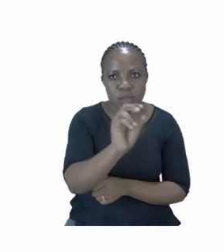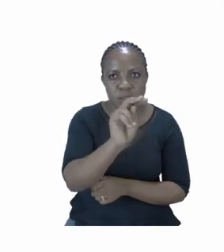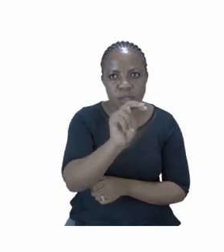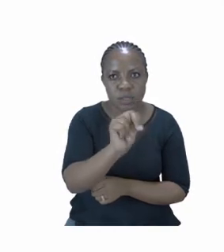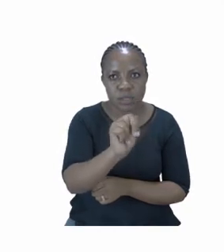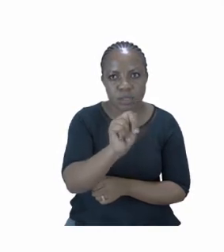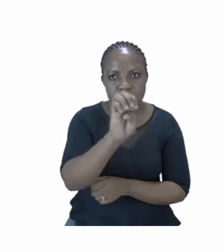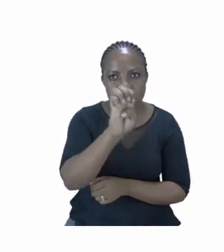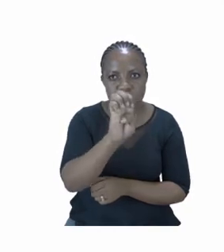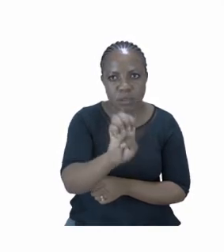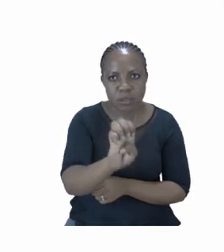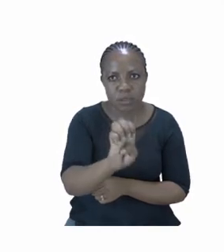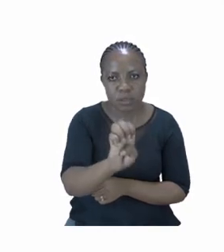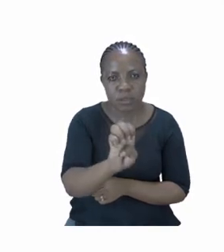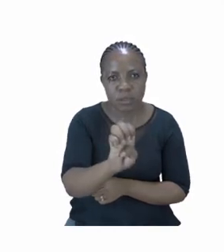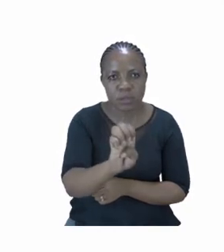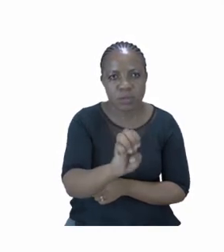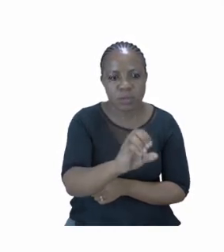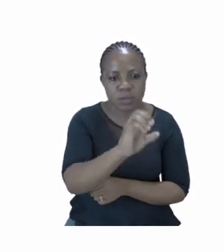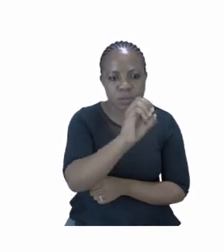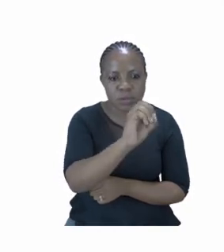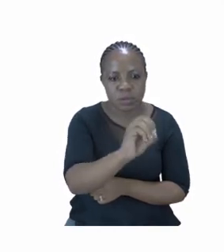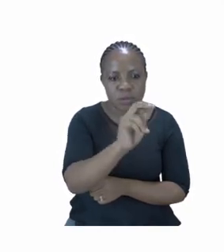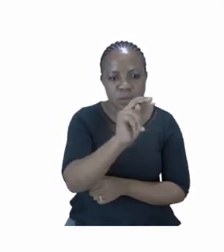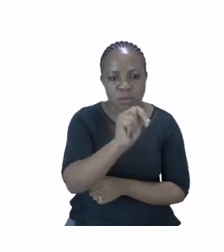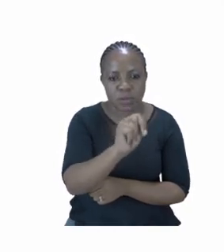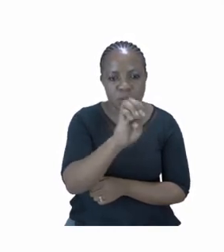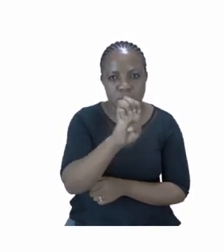Everybody, let us say one.